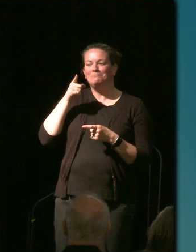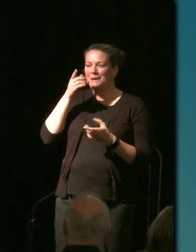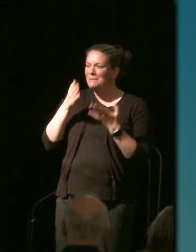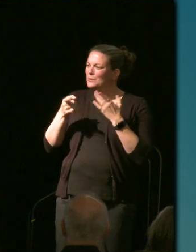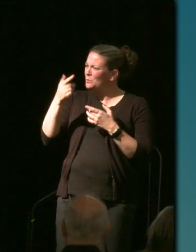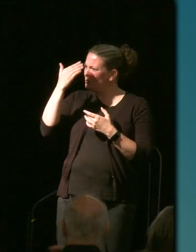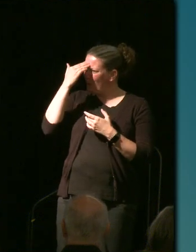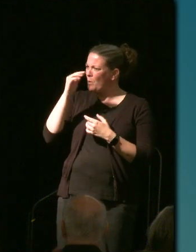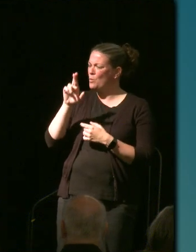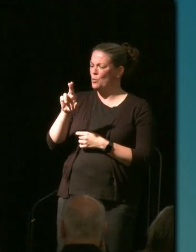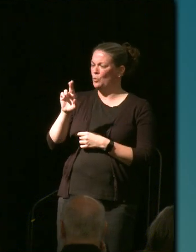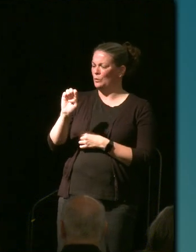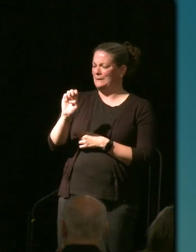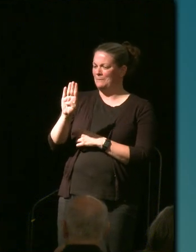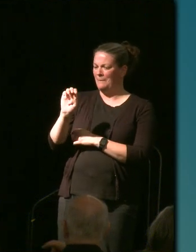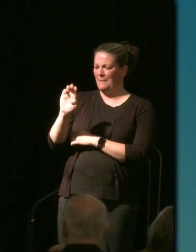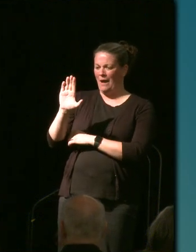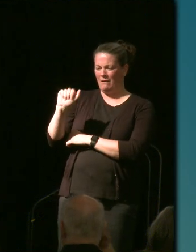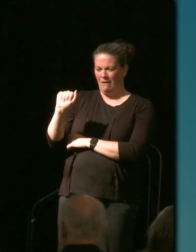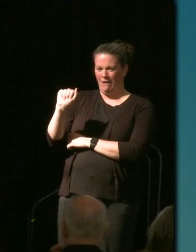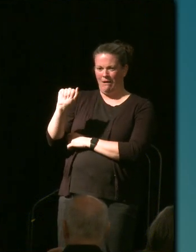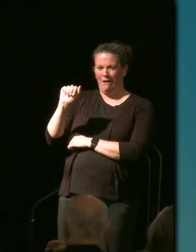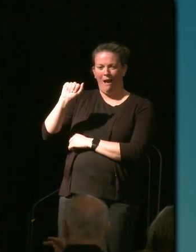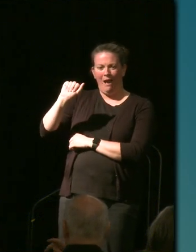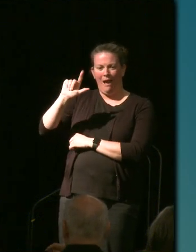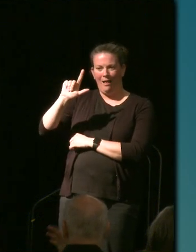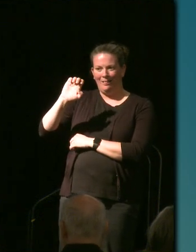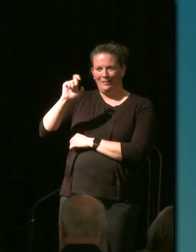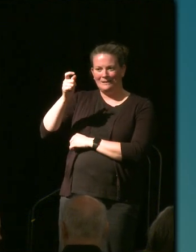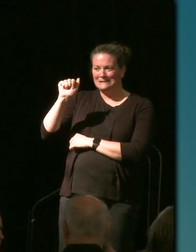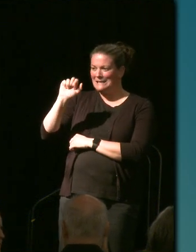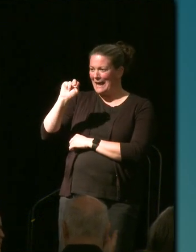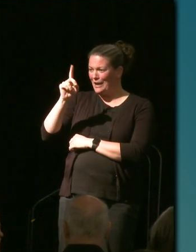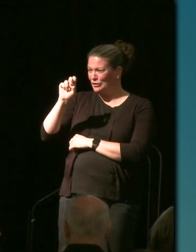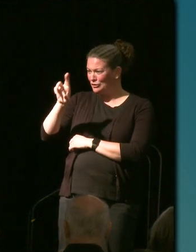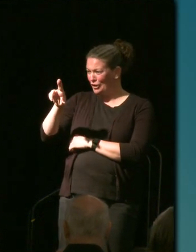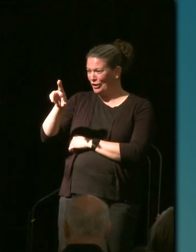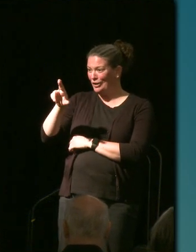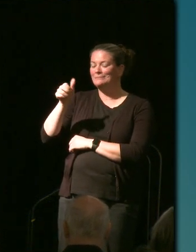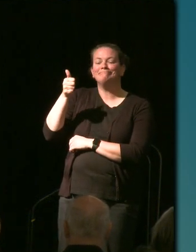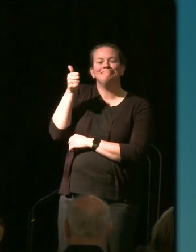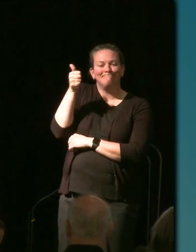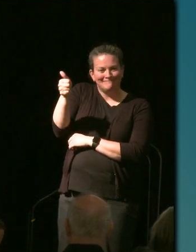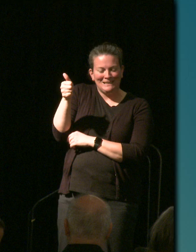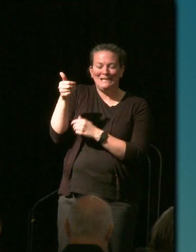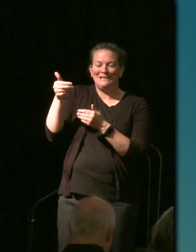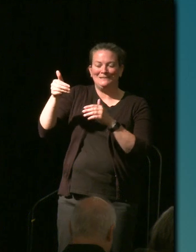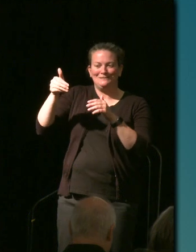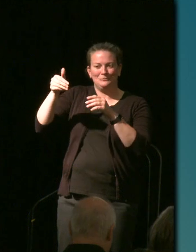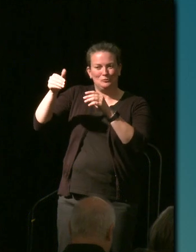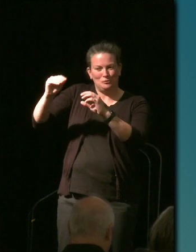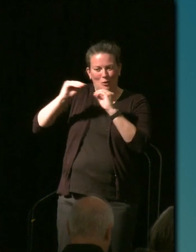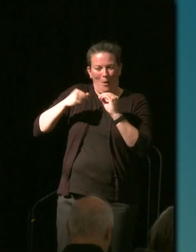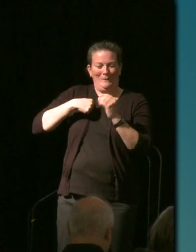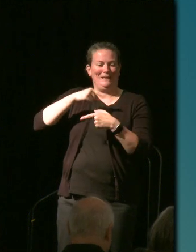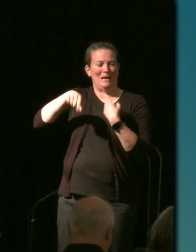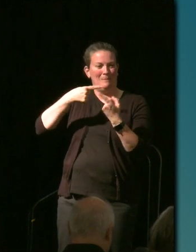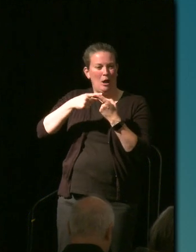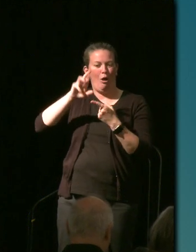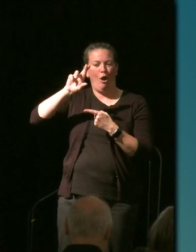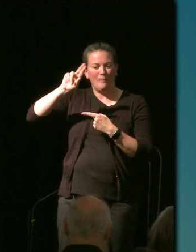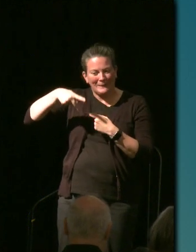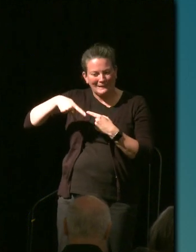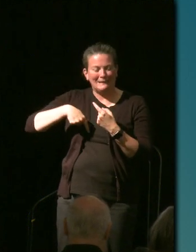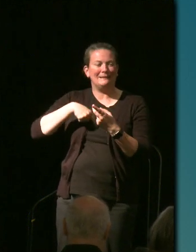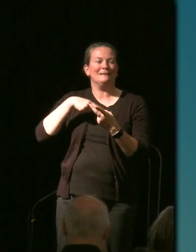today. She introduced me to Usher syndrome and introduced me to retinitis pigmentosa, and since then I dove in and started to